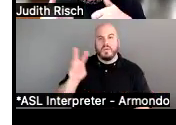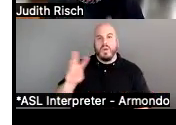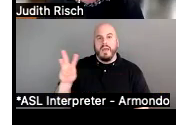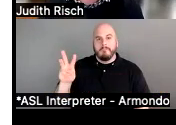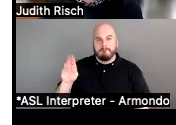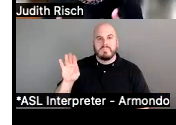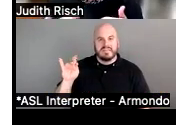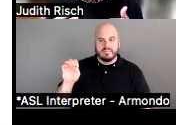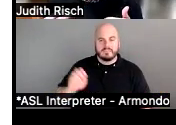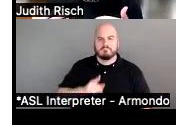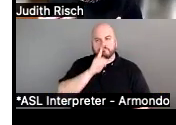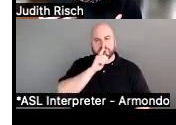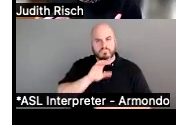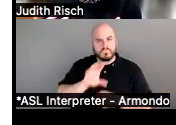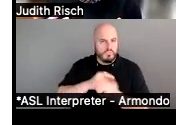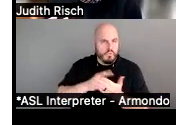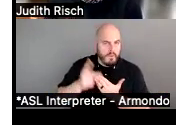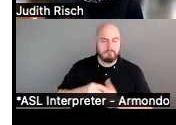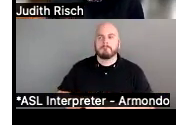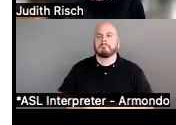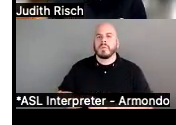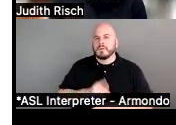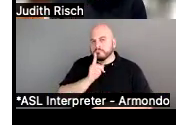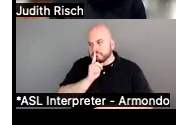about computer programs. They don't talk about